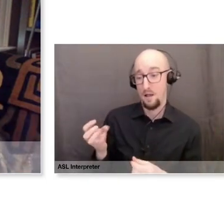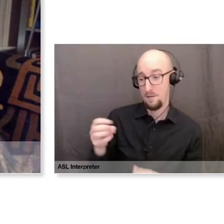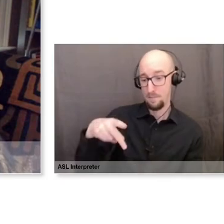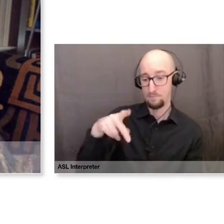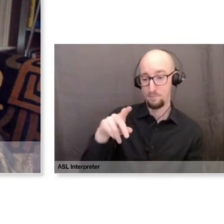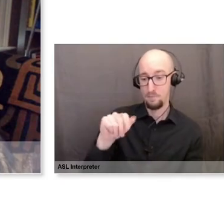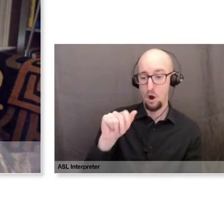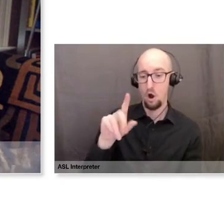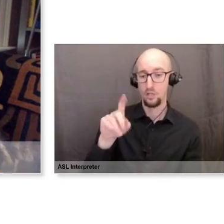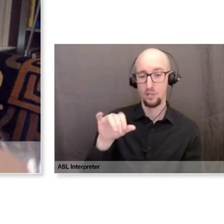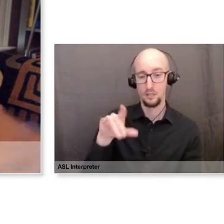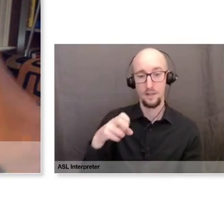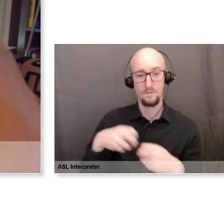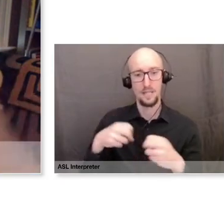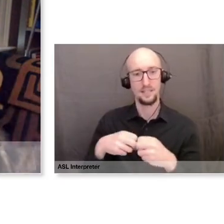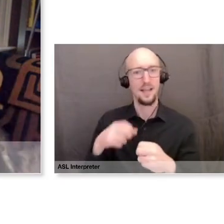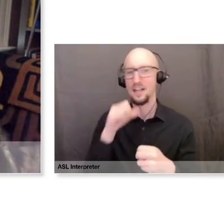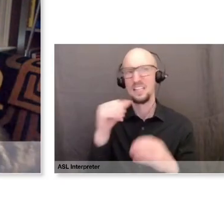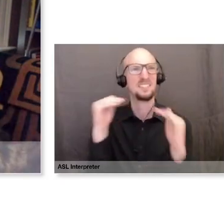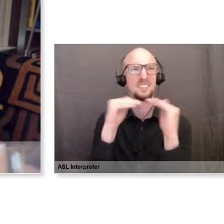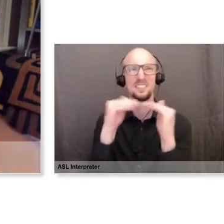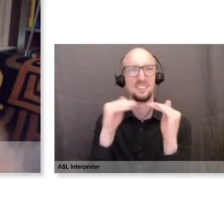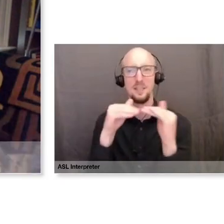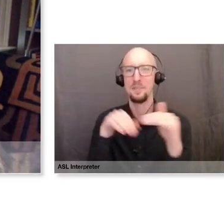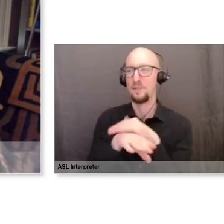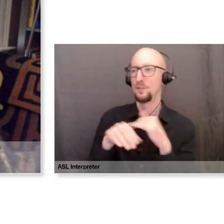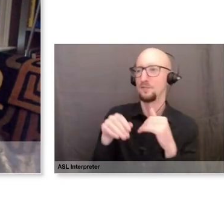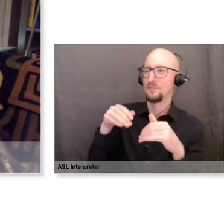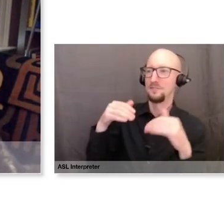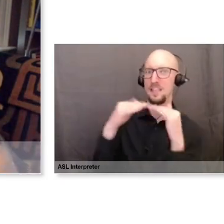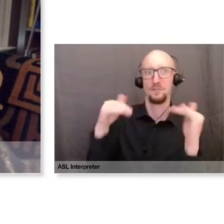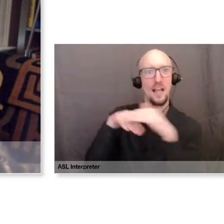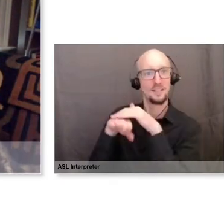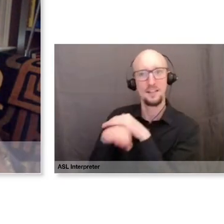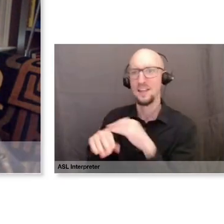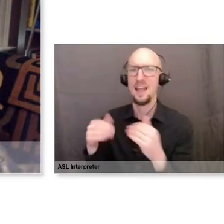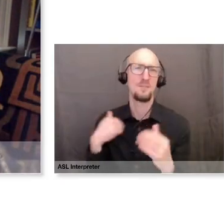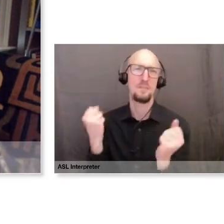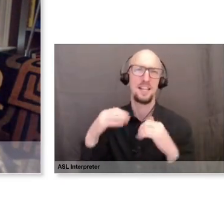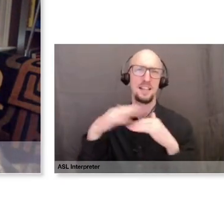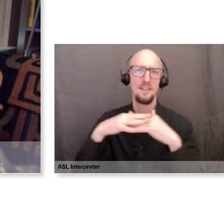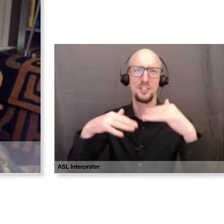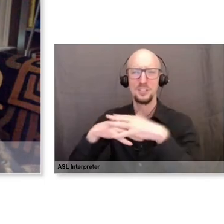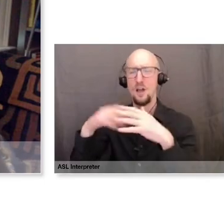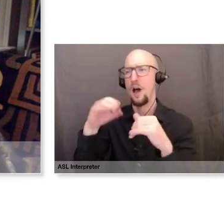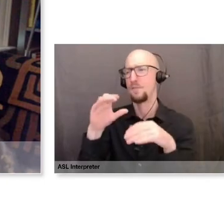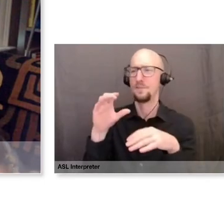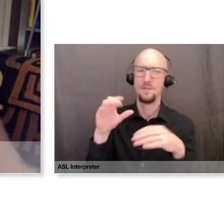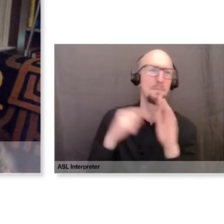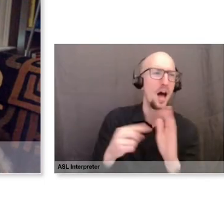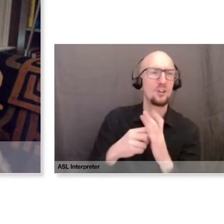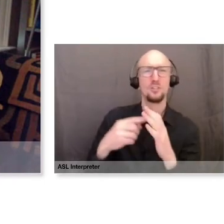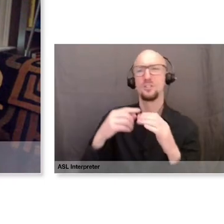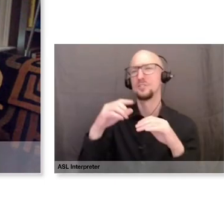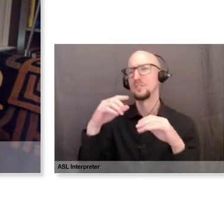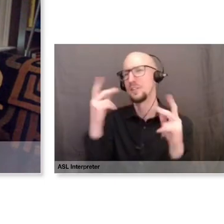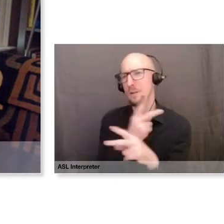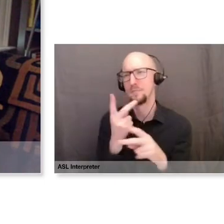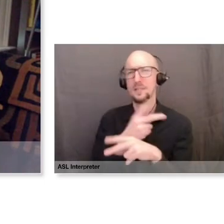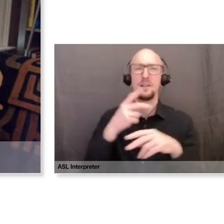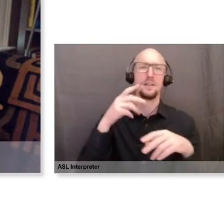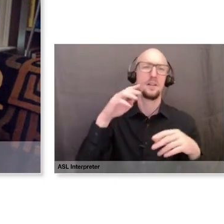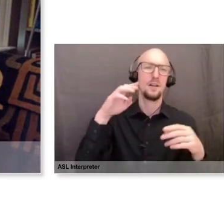interpretation, computing models, many layers of many unfolded and folded models